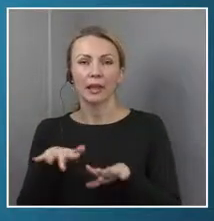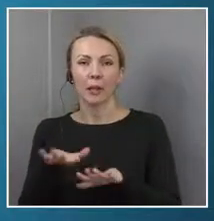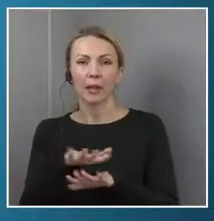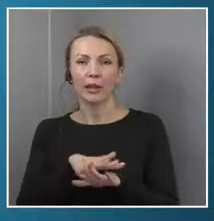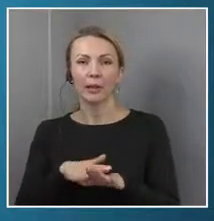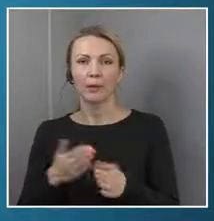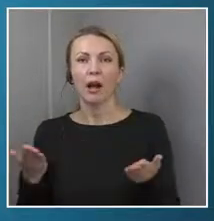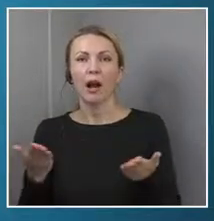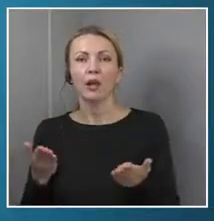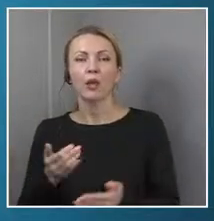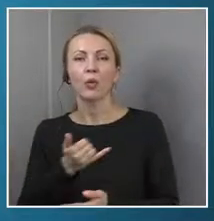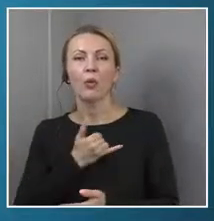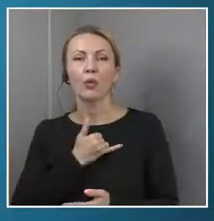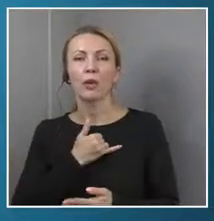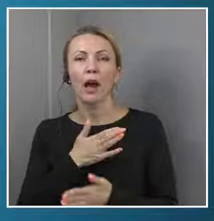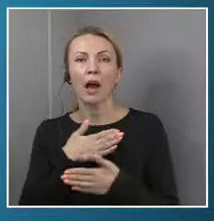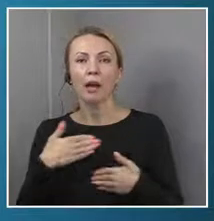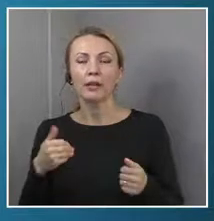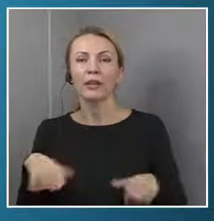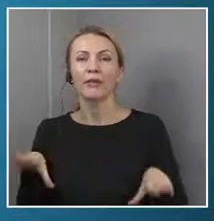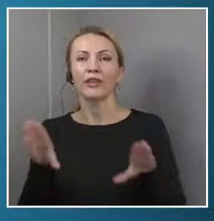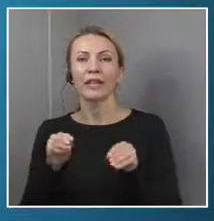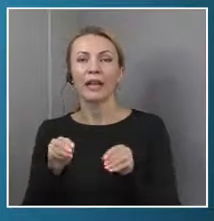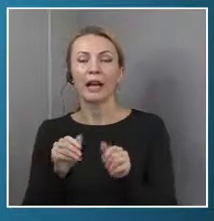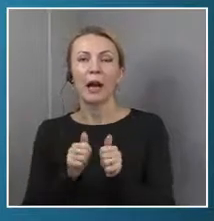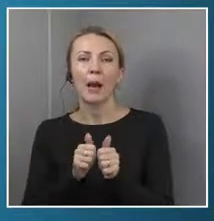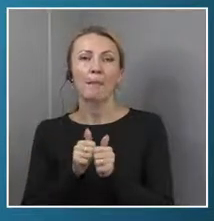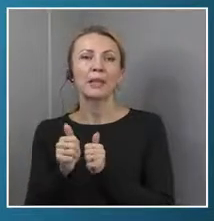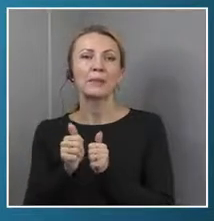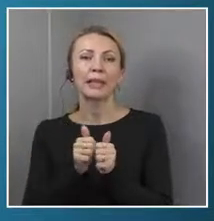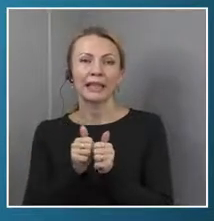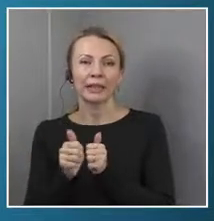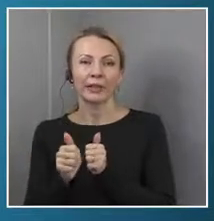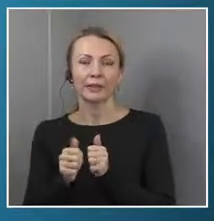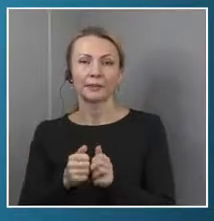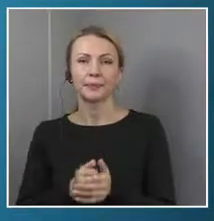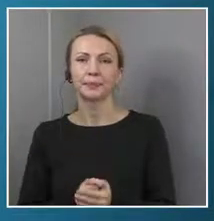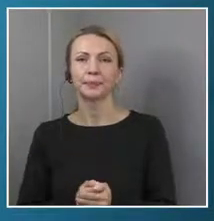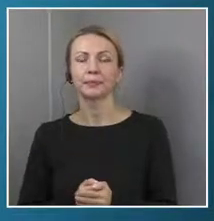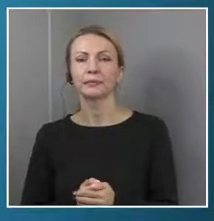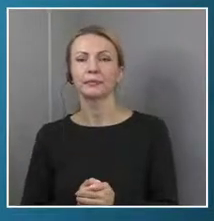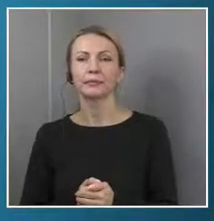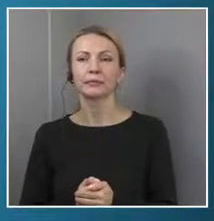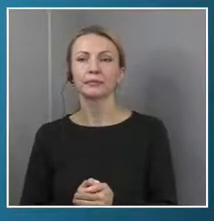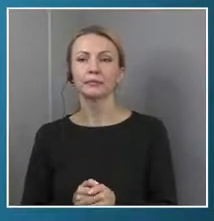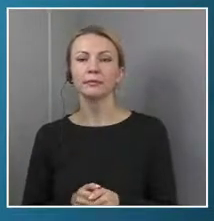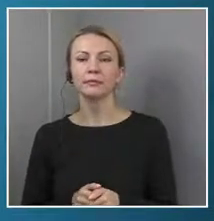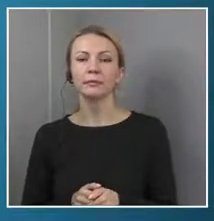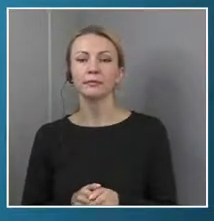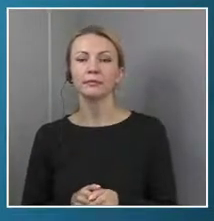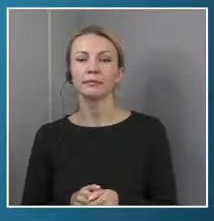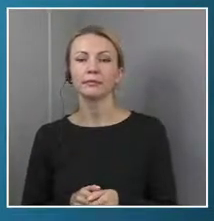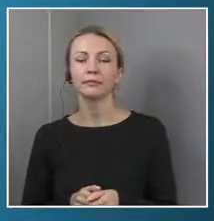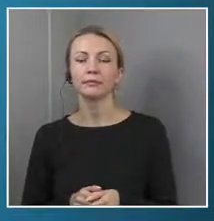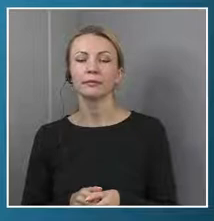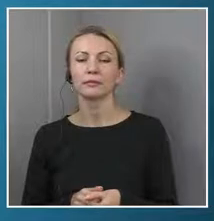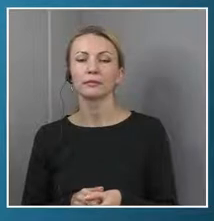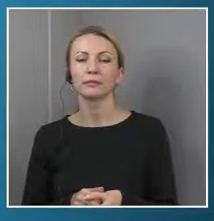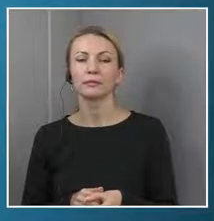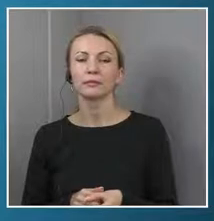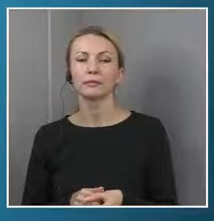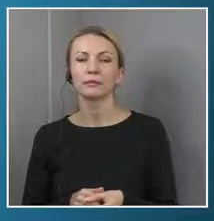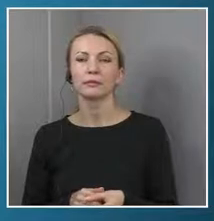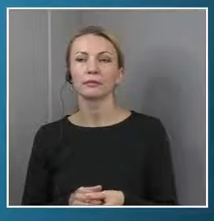geography and what are the Russian prospects on this market. This is what I'm going to talk about.